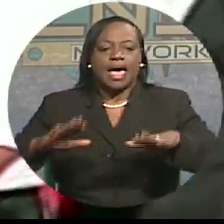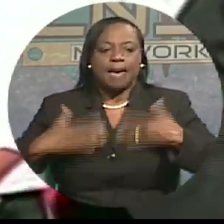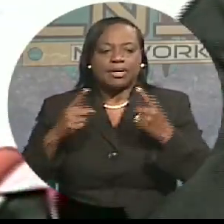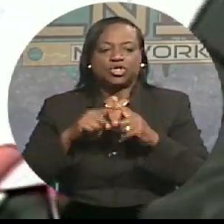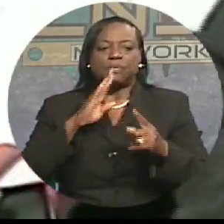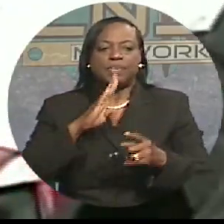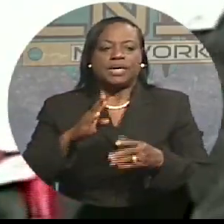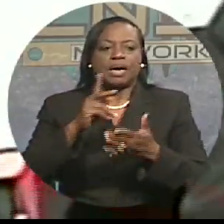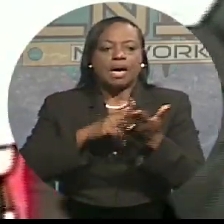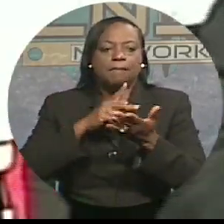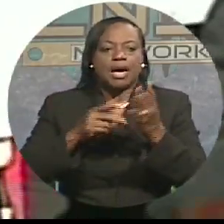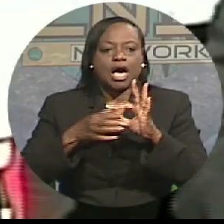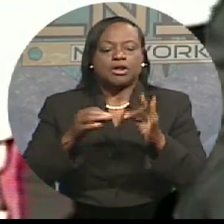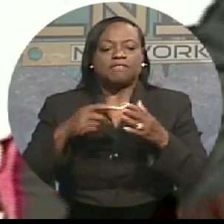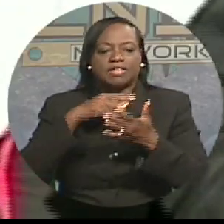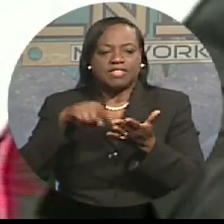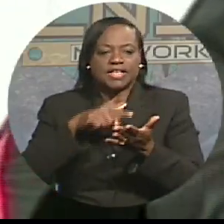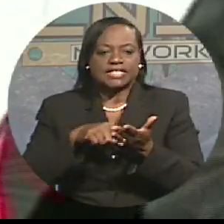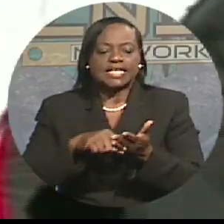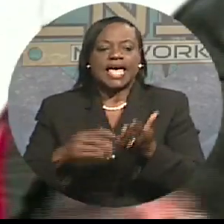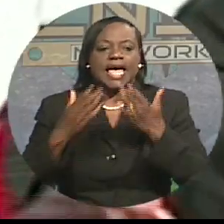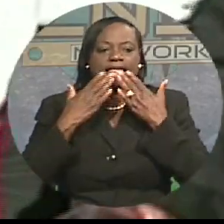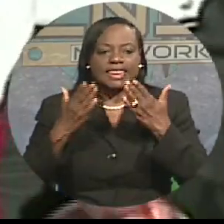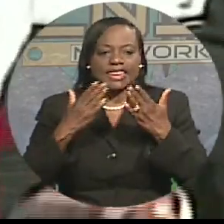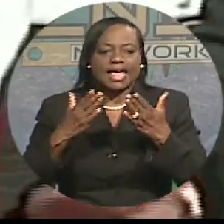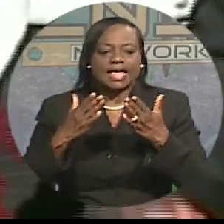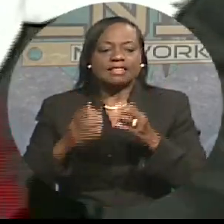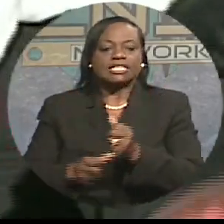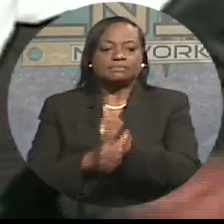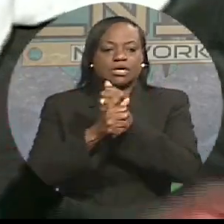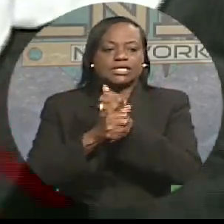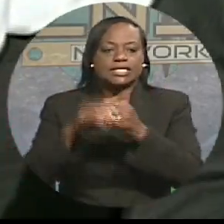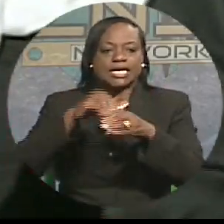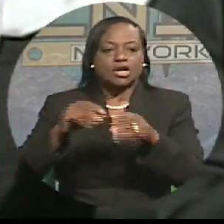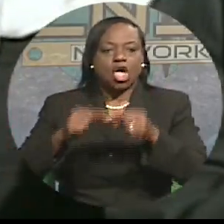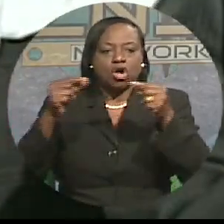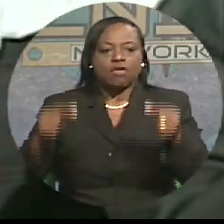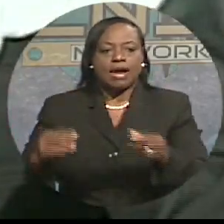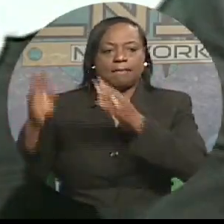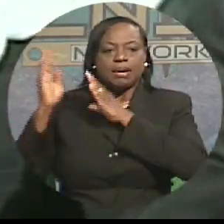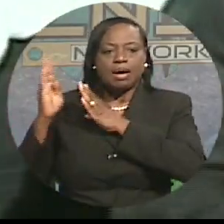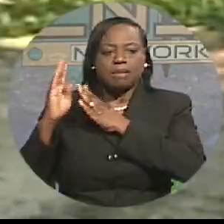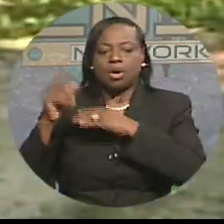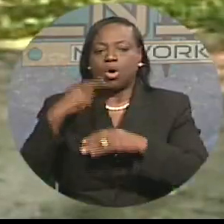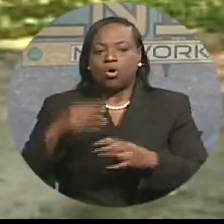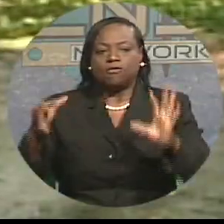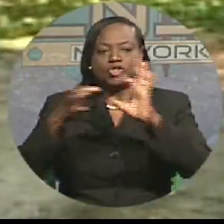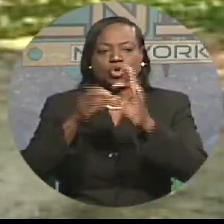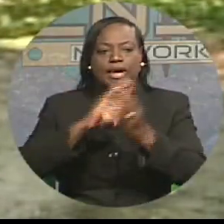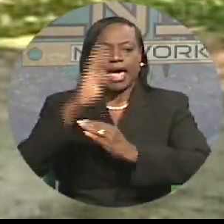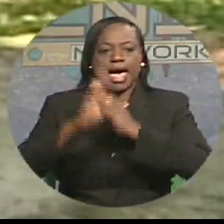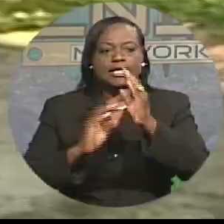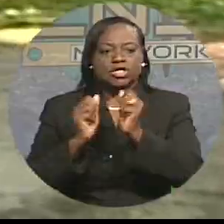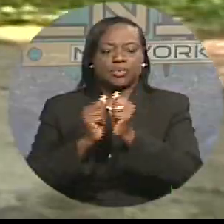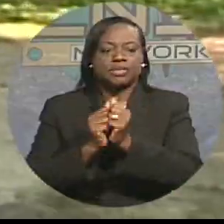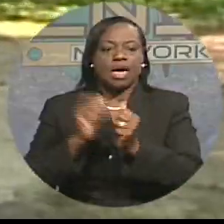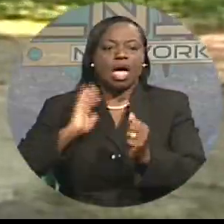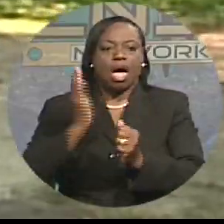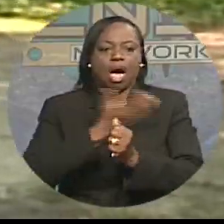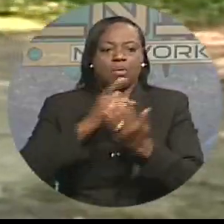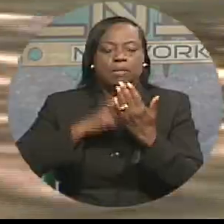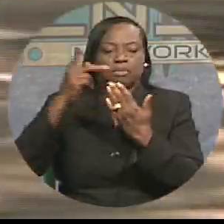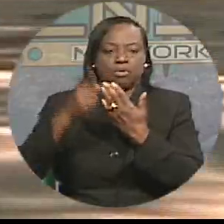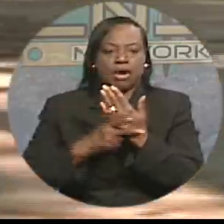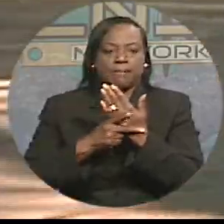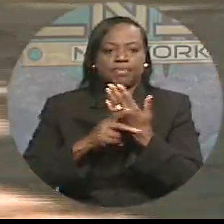the corporate sponsors here in Grand Bahama who has joined hands with our program. The project, which is nearing